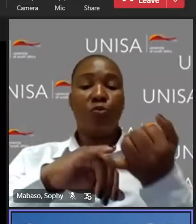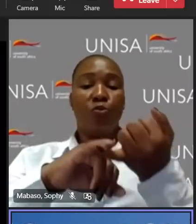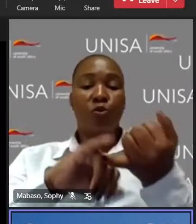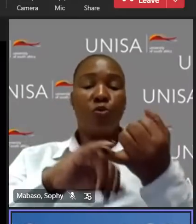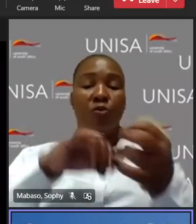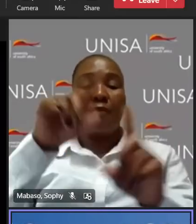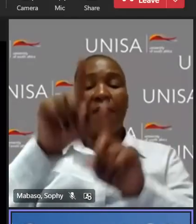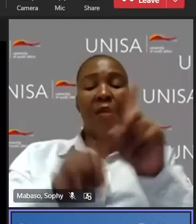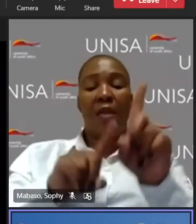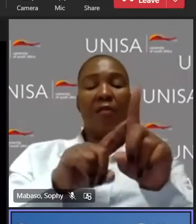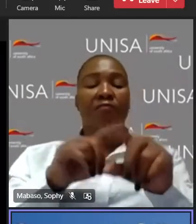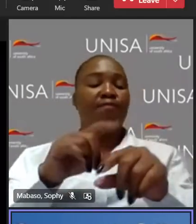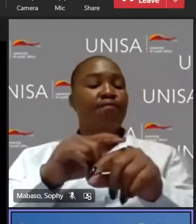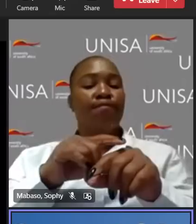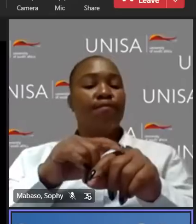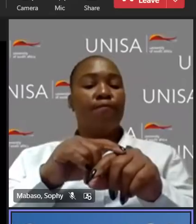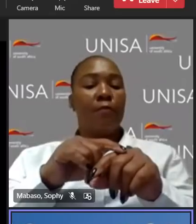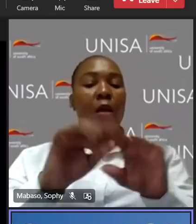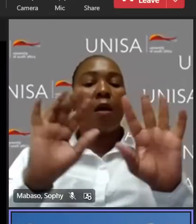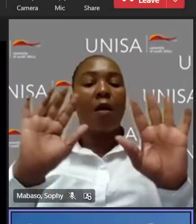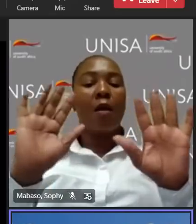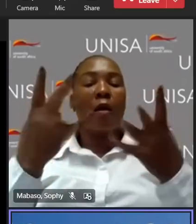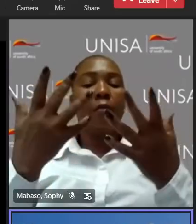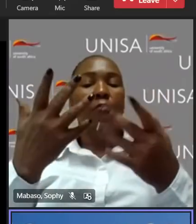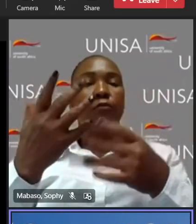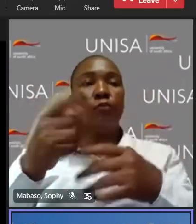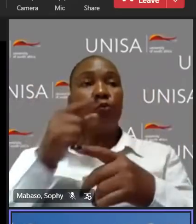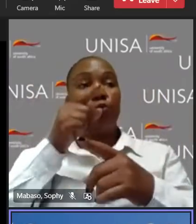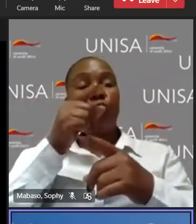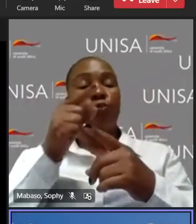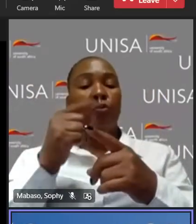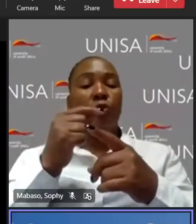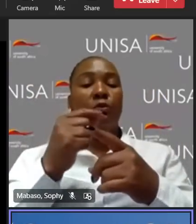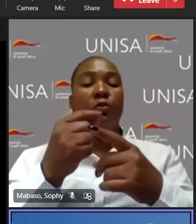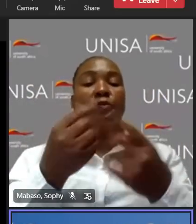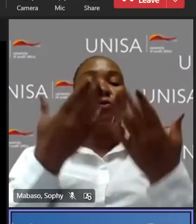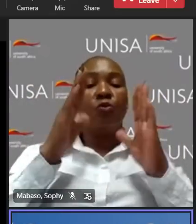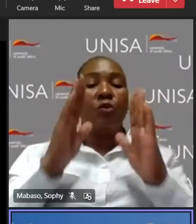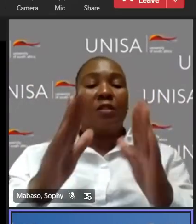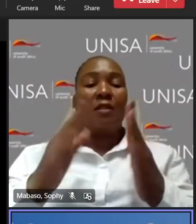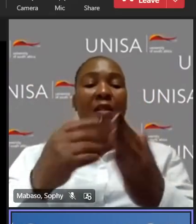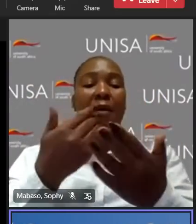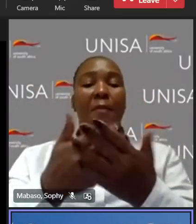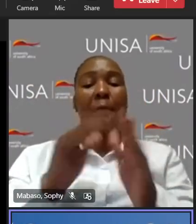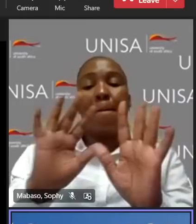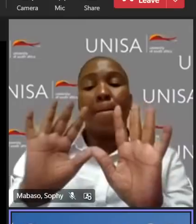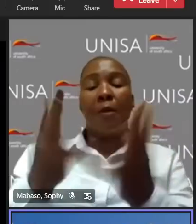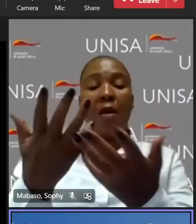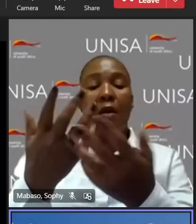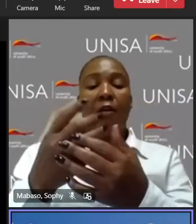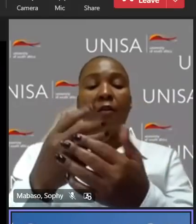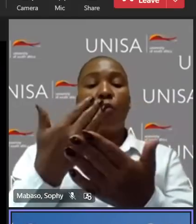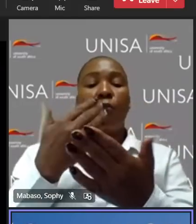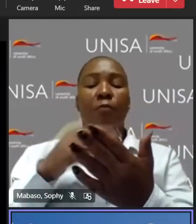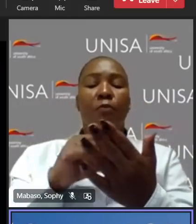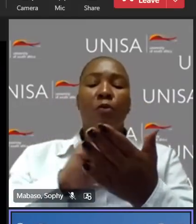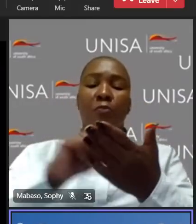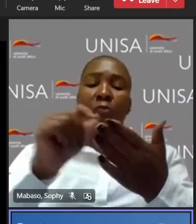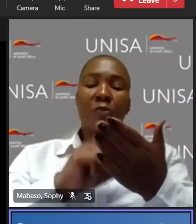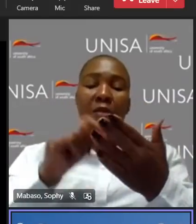how do students apply? Students, they need to complete an application